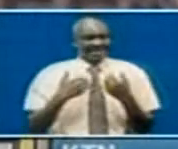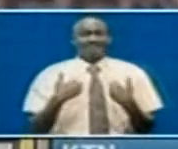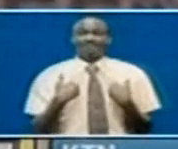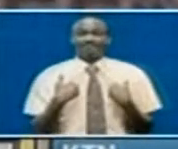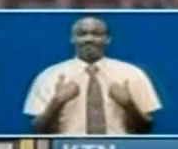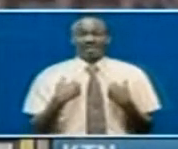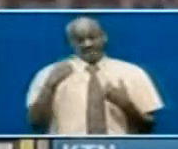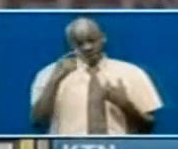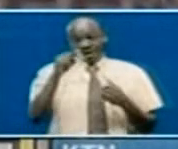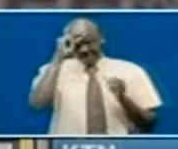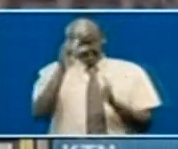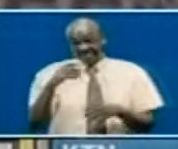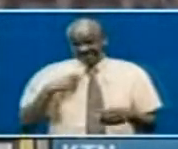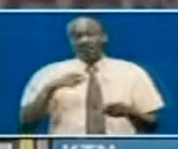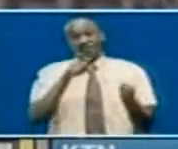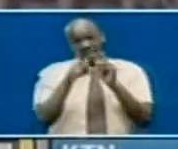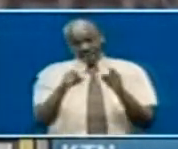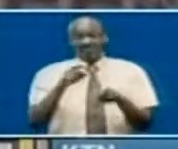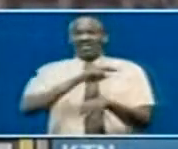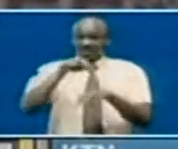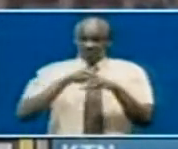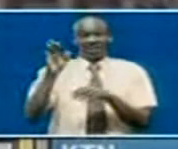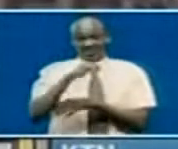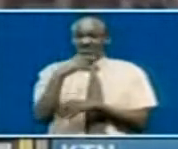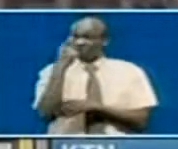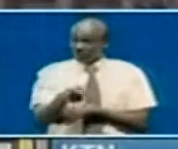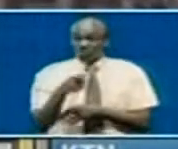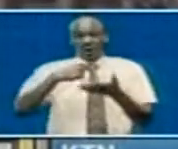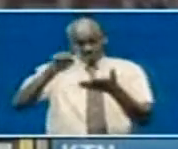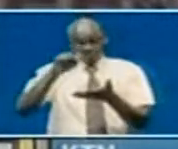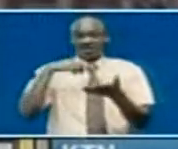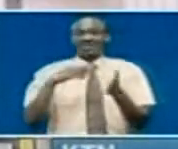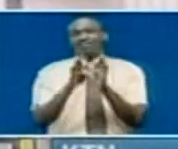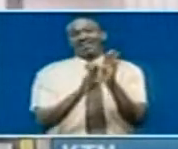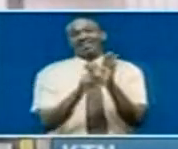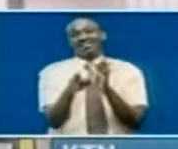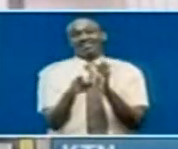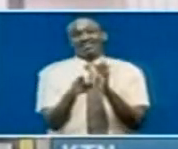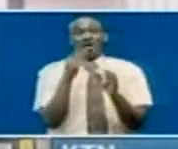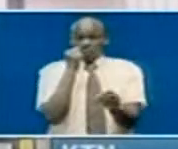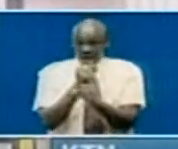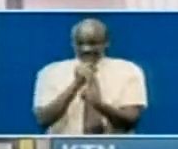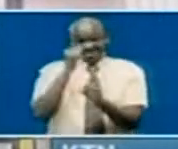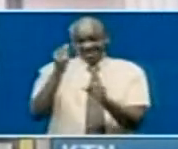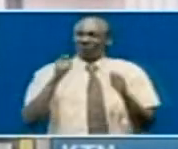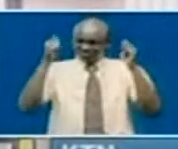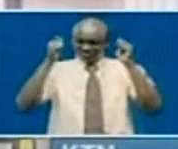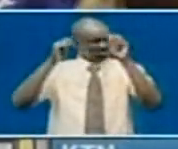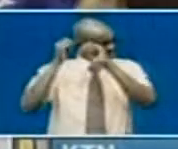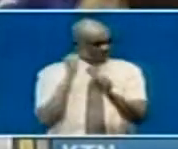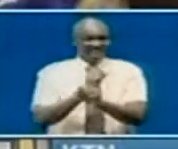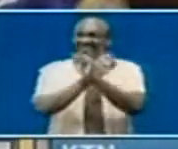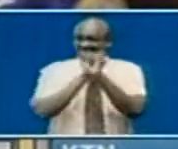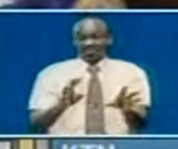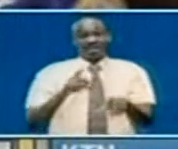hand, have blamed the National Assembly for dragging feet in approving the Division of Revenue Bill. The workers had downed their tools at a time